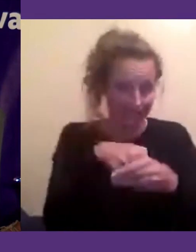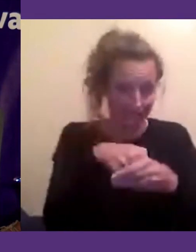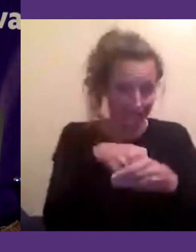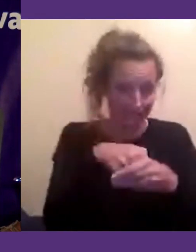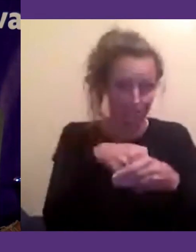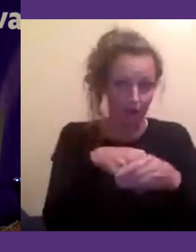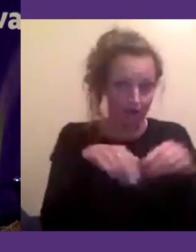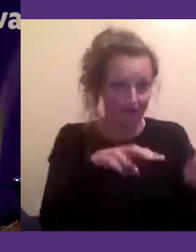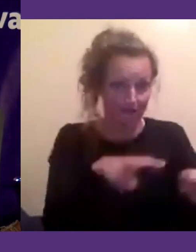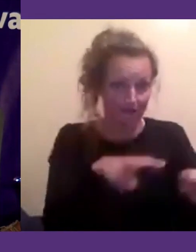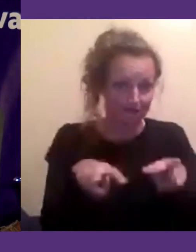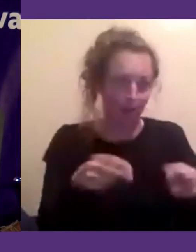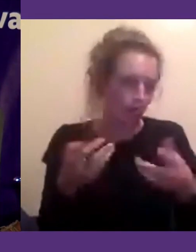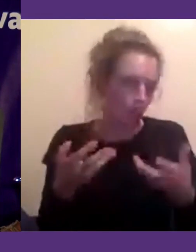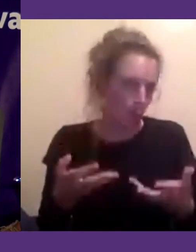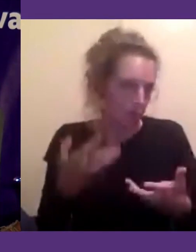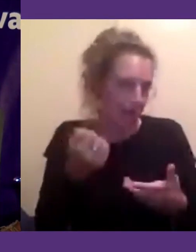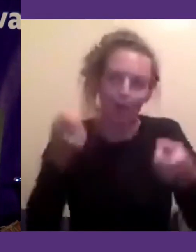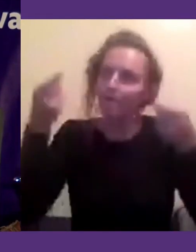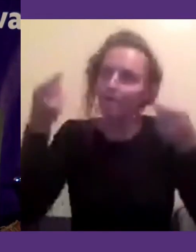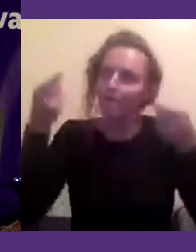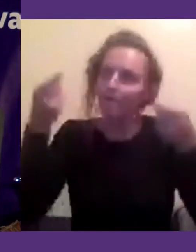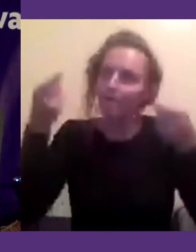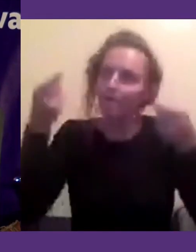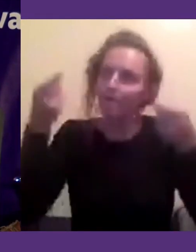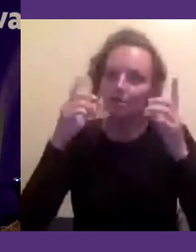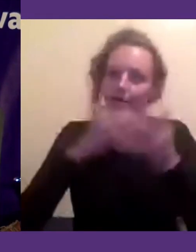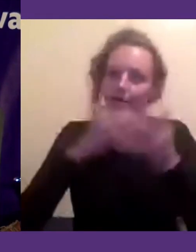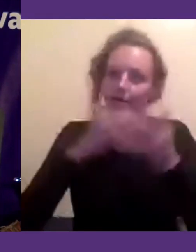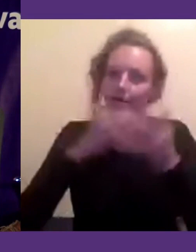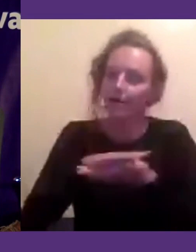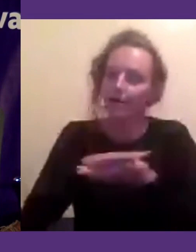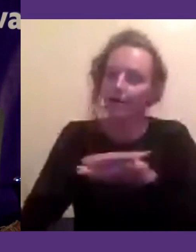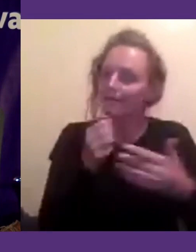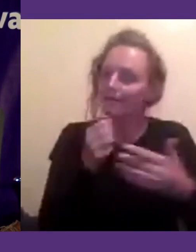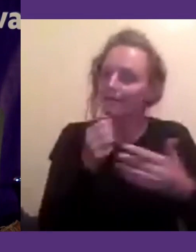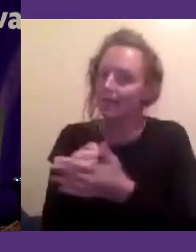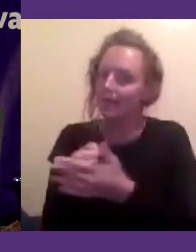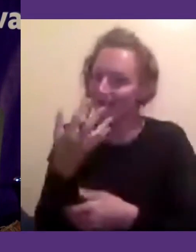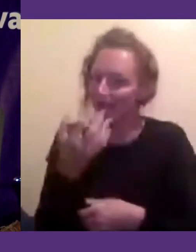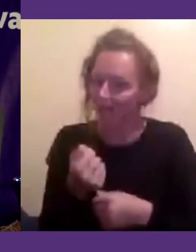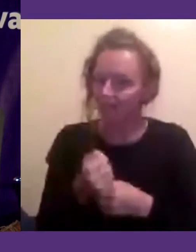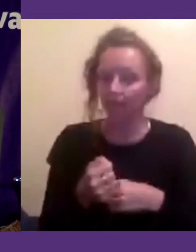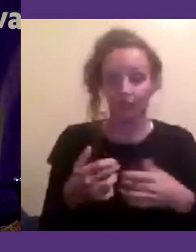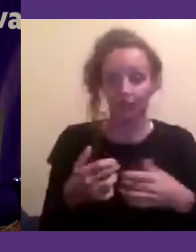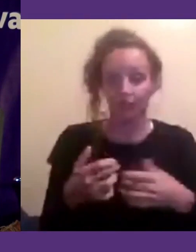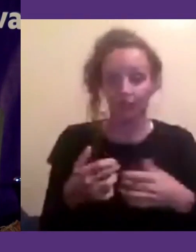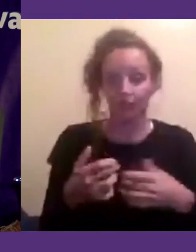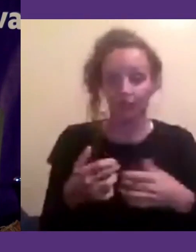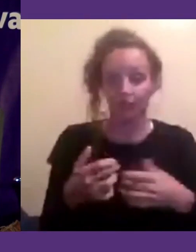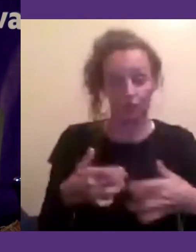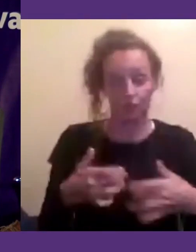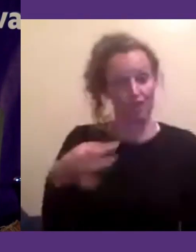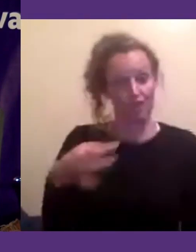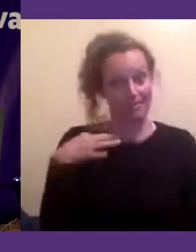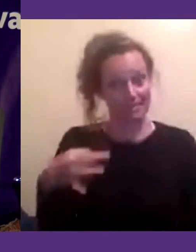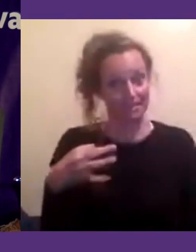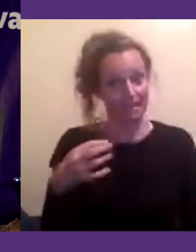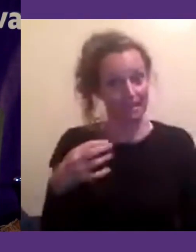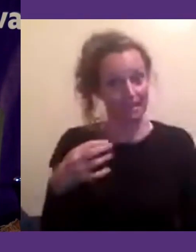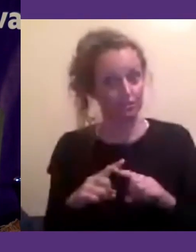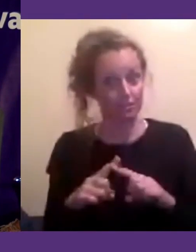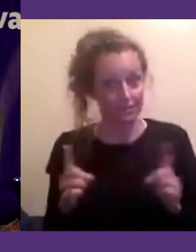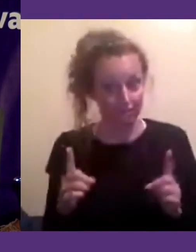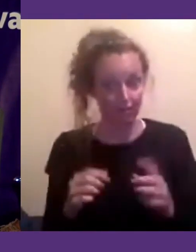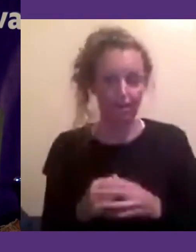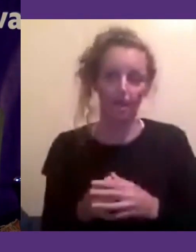it? And do you feel the representation is different? And as in, you were simply, in a sense, representing yourself and choosing how to do that. Now you're representing other people's